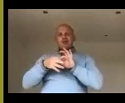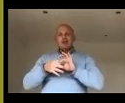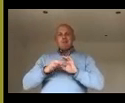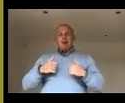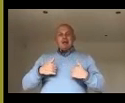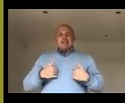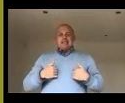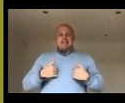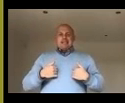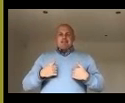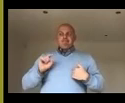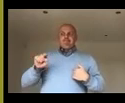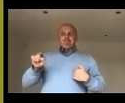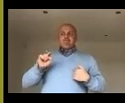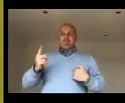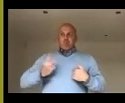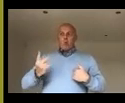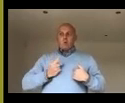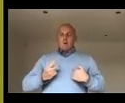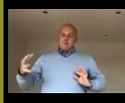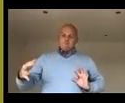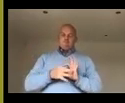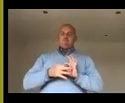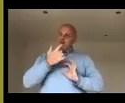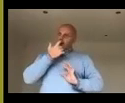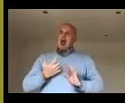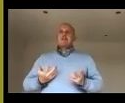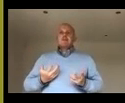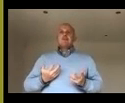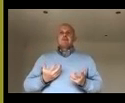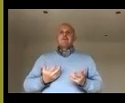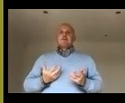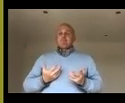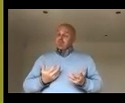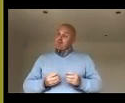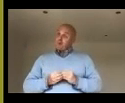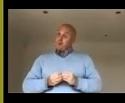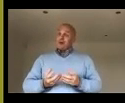organisation close to you that can do something similar, where if you work together, you're actually able to offer a better